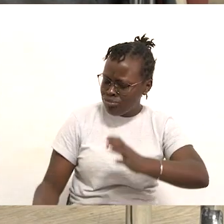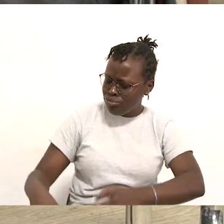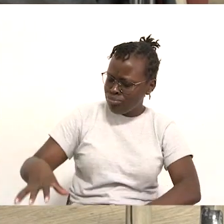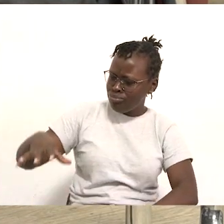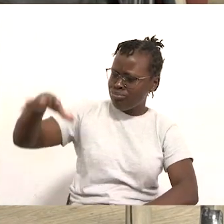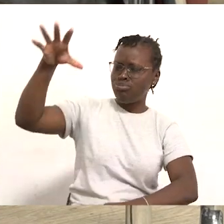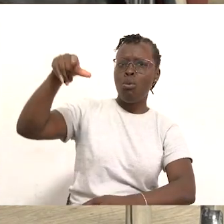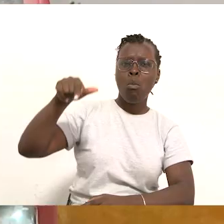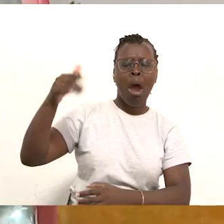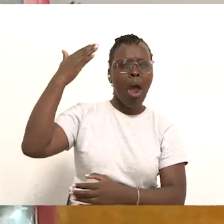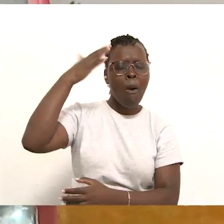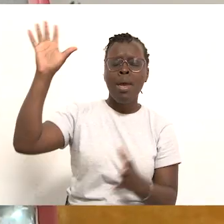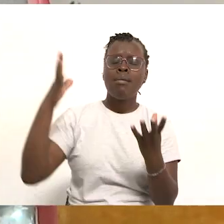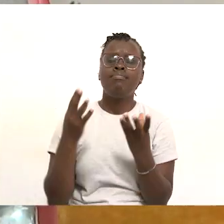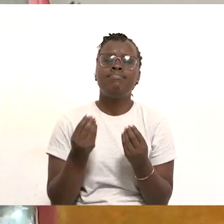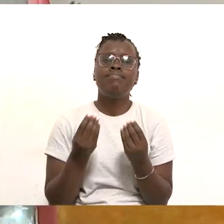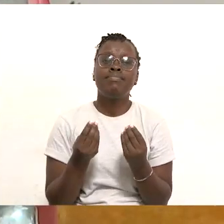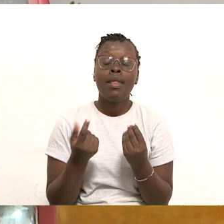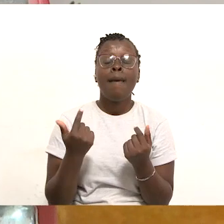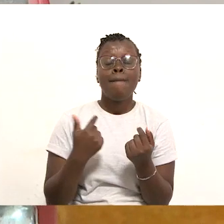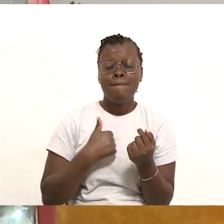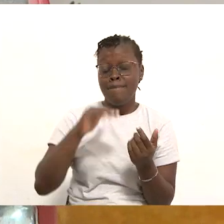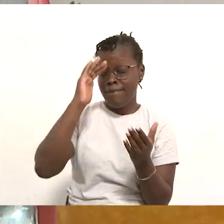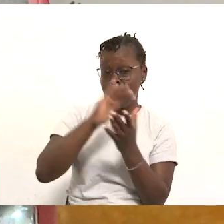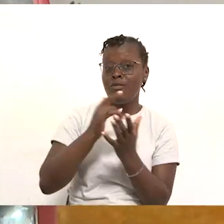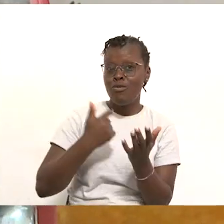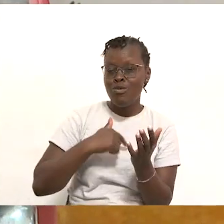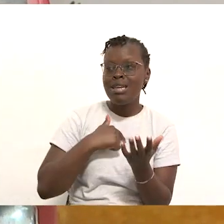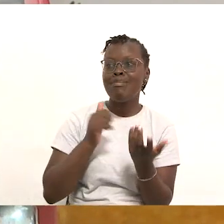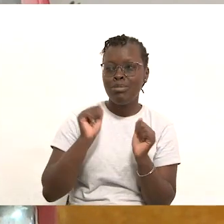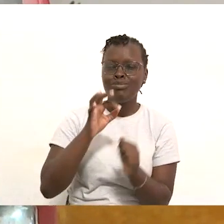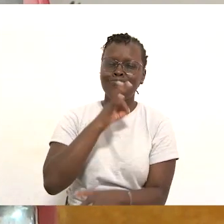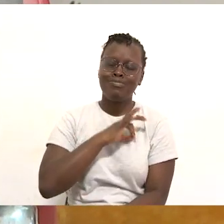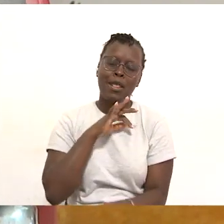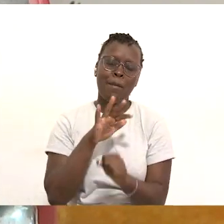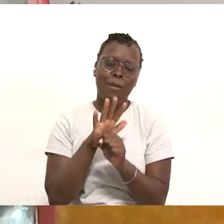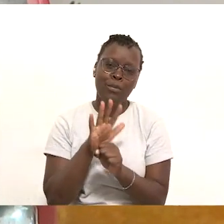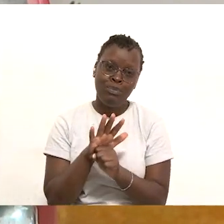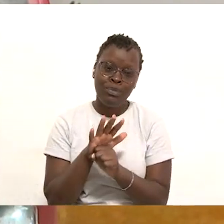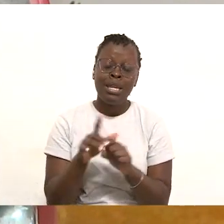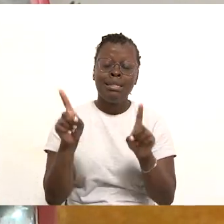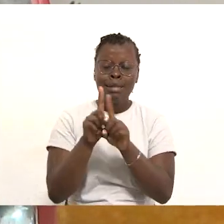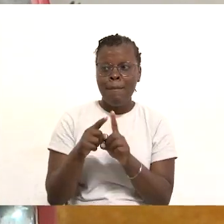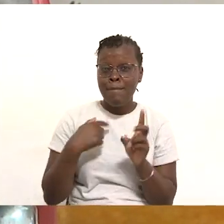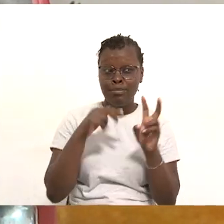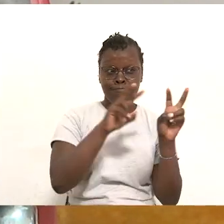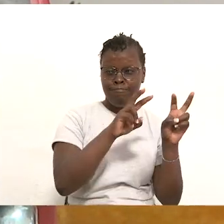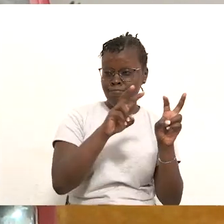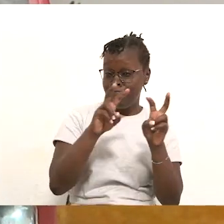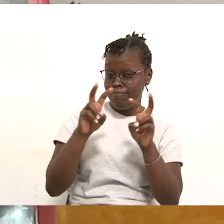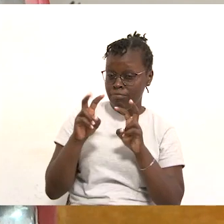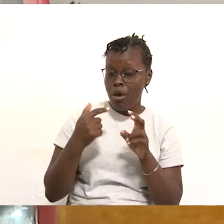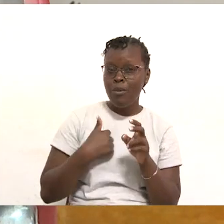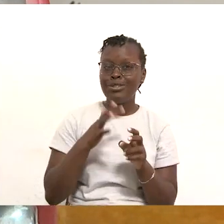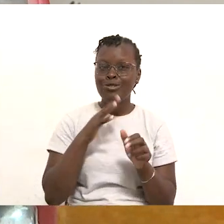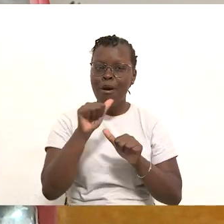president what to do. So I believe we stand a lot to gain with that combination. And looking around, we all talk